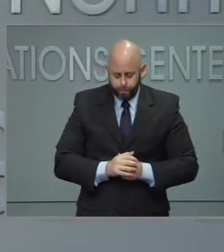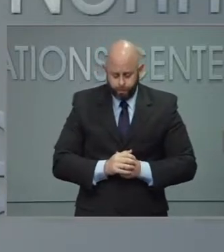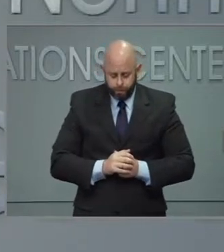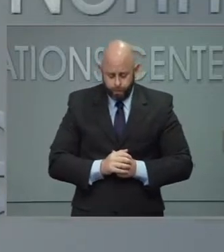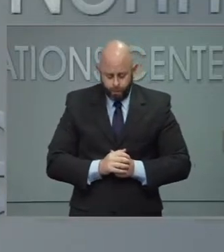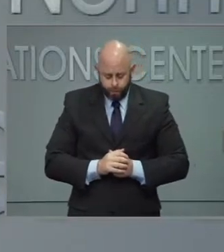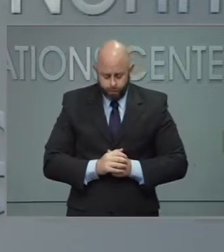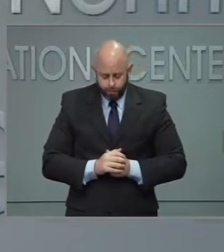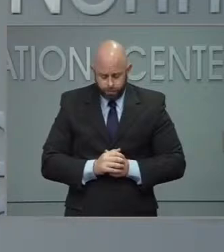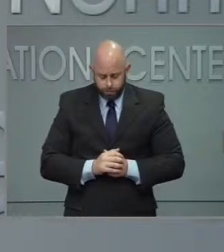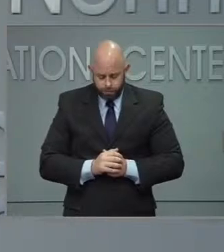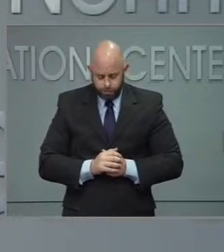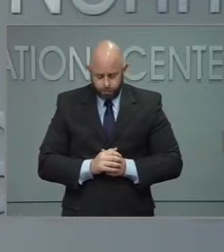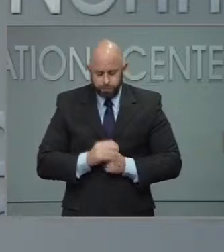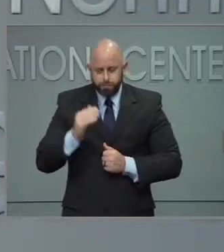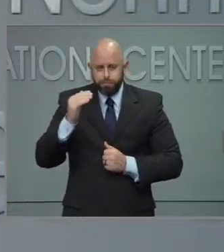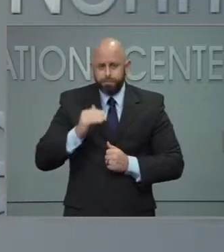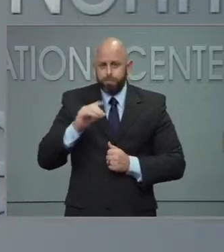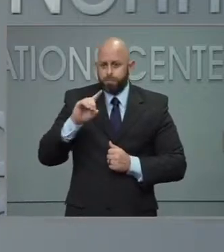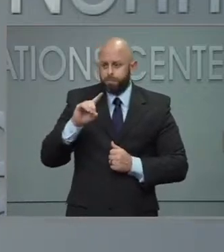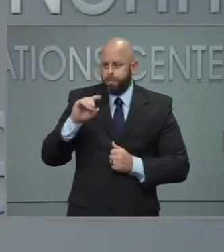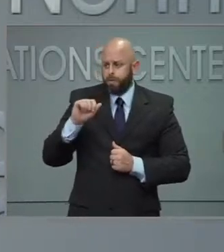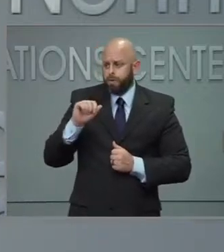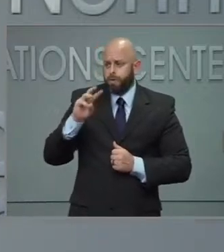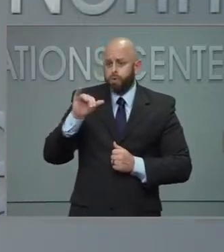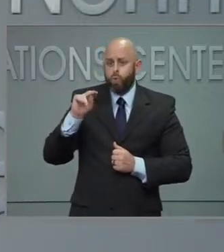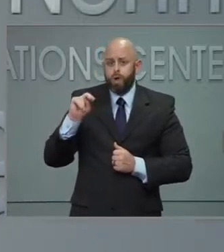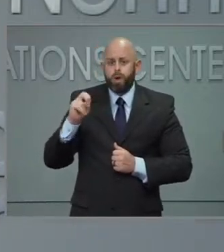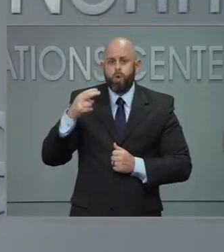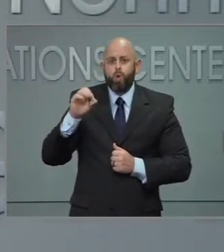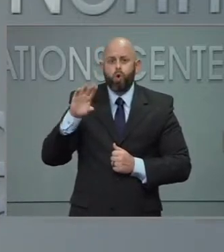Our next question is from Dewan Hogard with ABC 11.